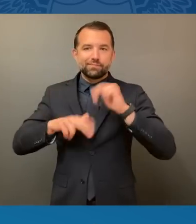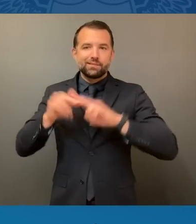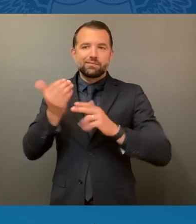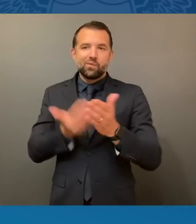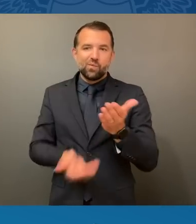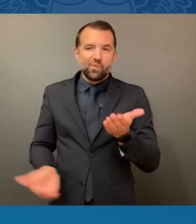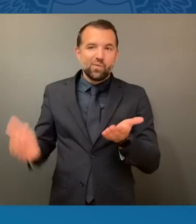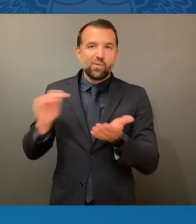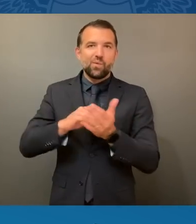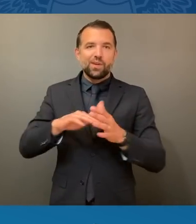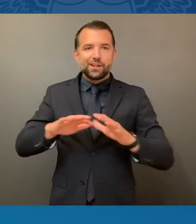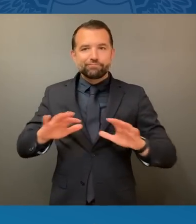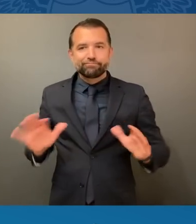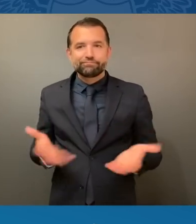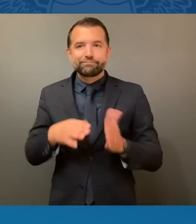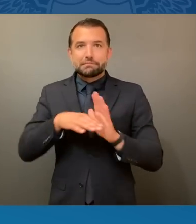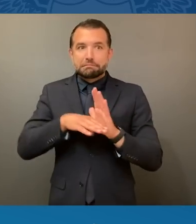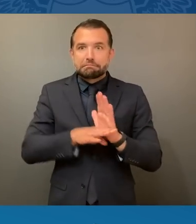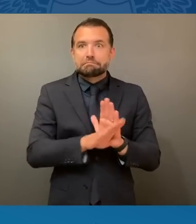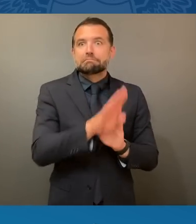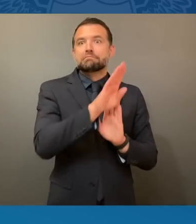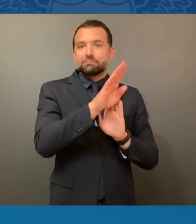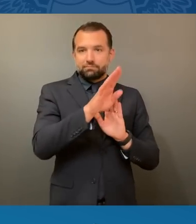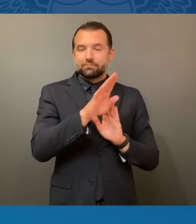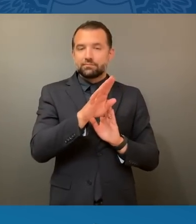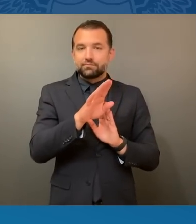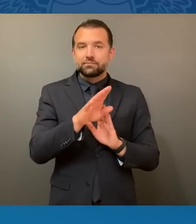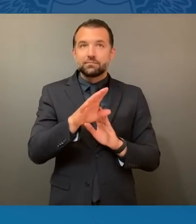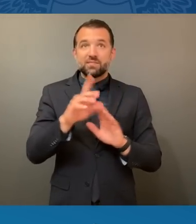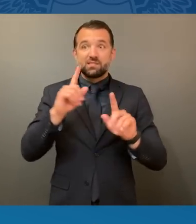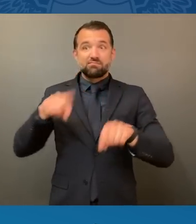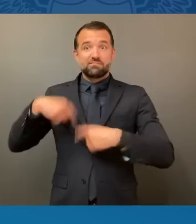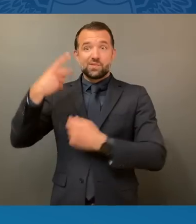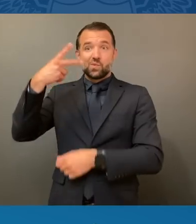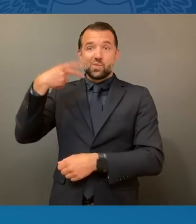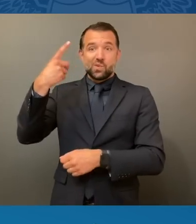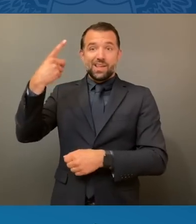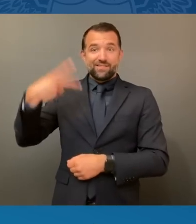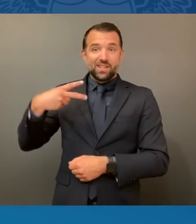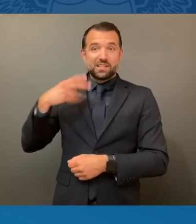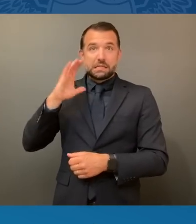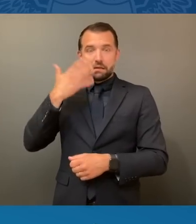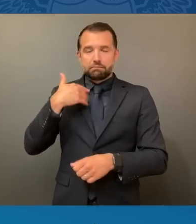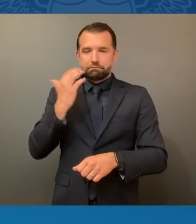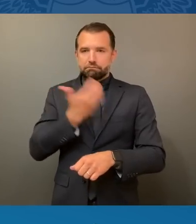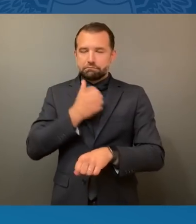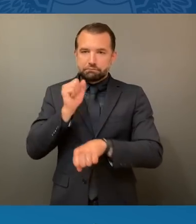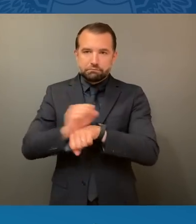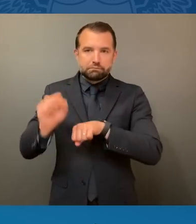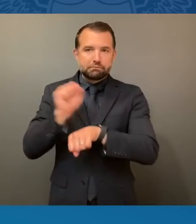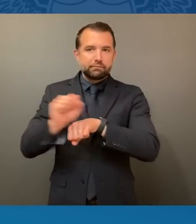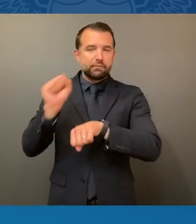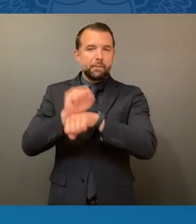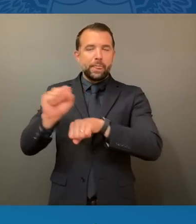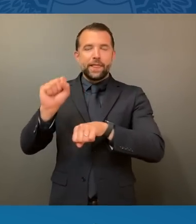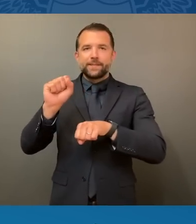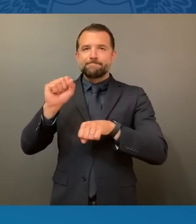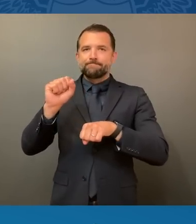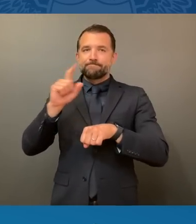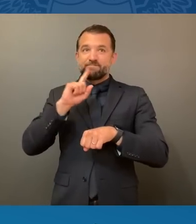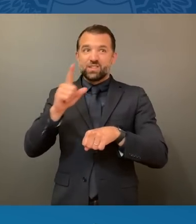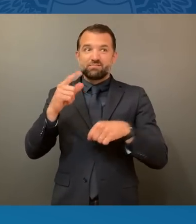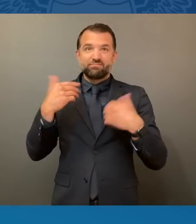And during the course of the last almost two and a half years now, the work that we have done has actually been historic